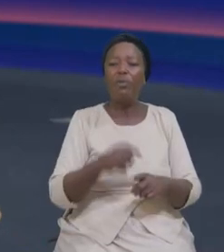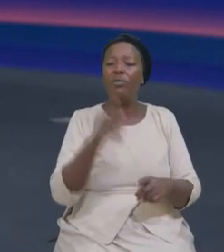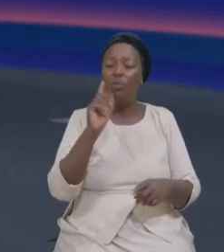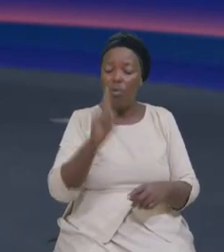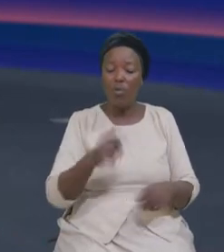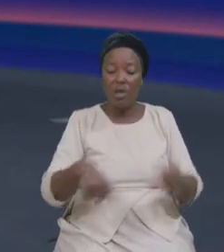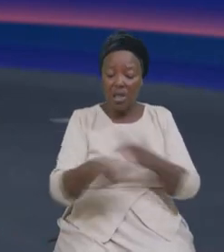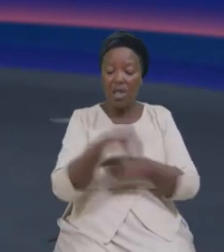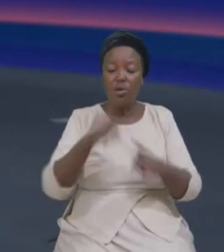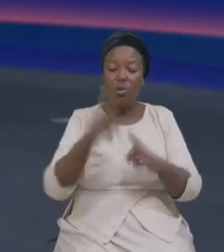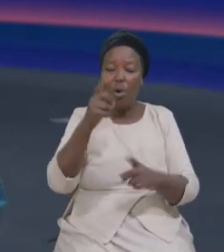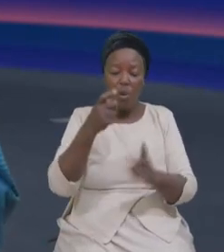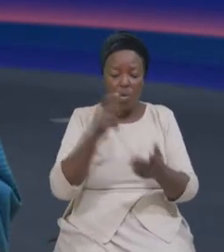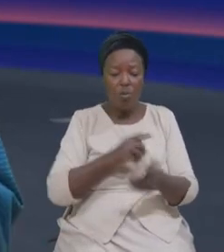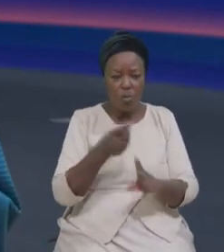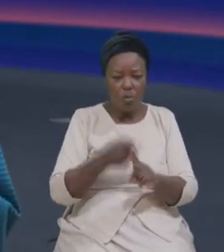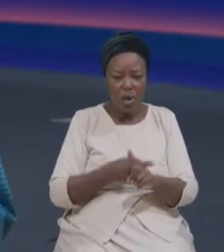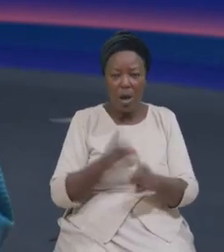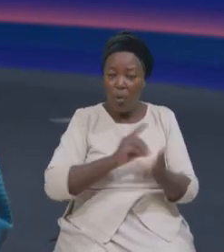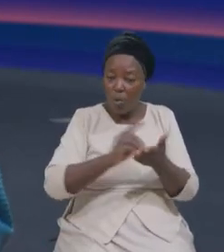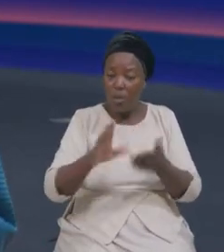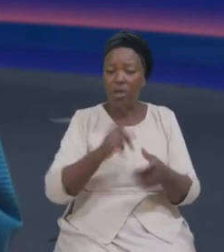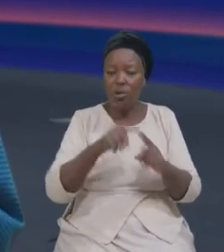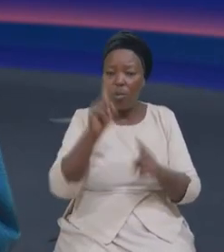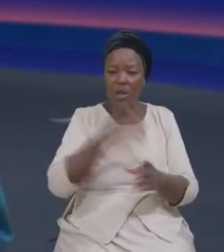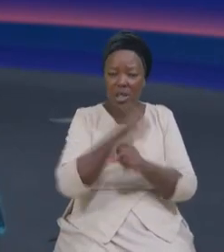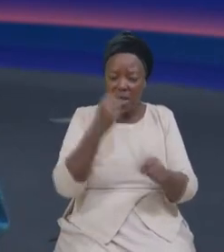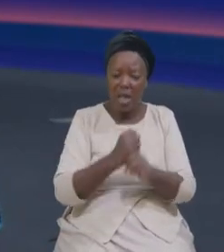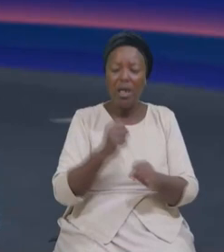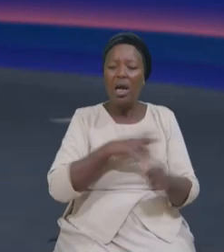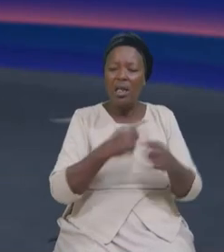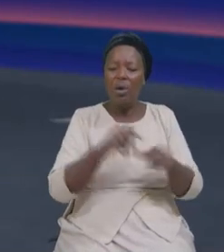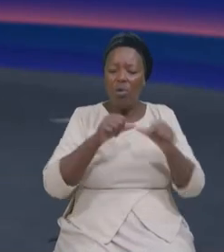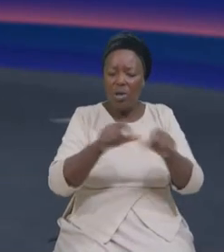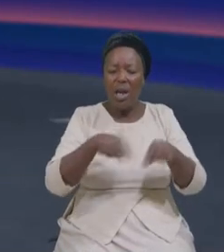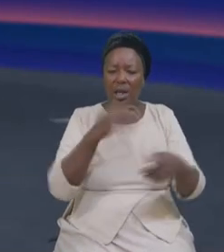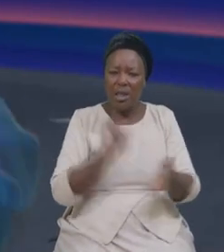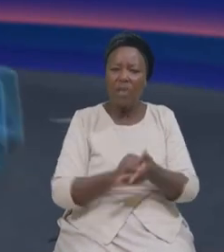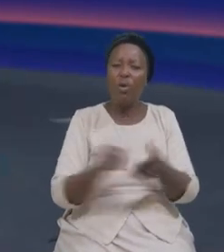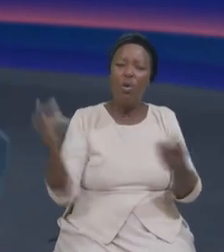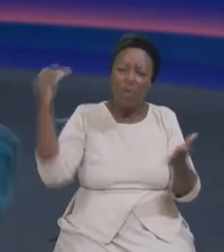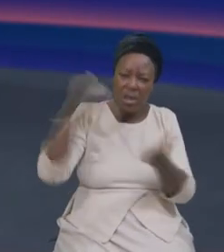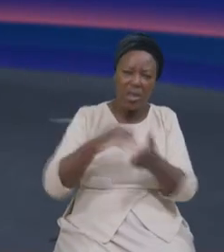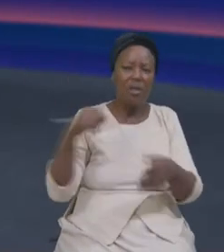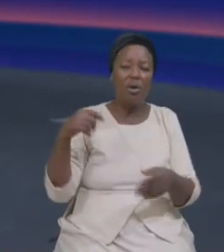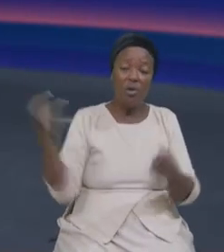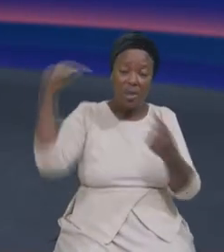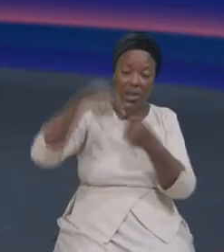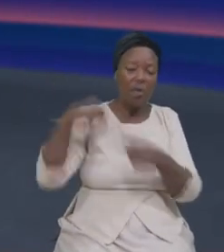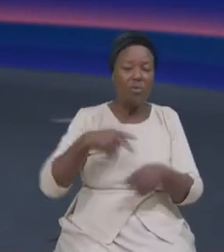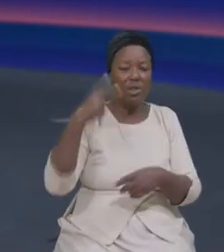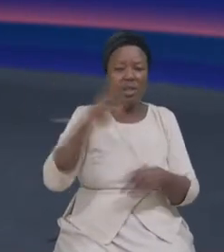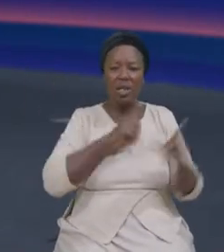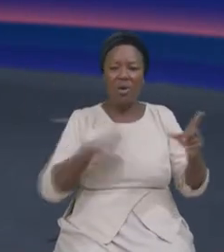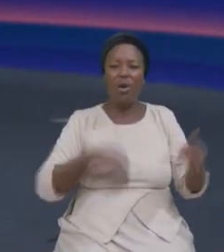or for 1 month or for 1 year. He even extends some lives, like he did for Hezekiah. Your life will